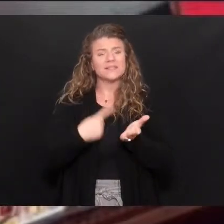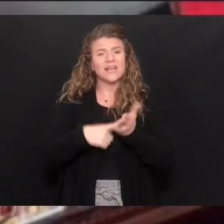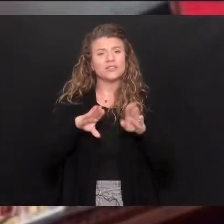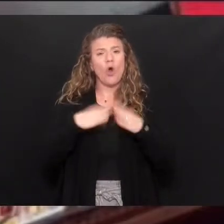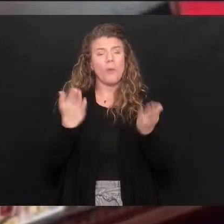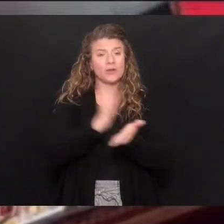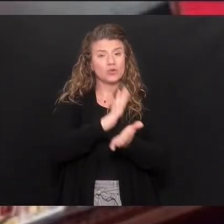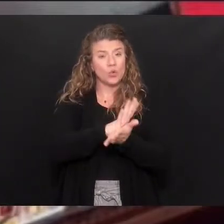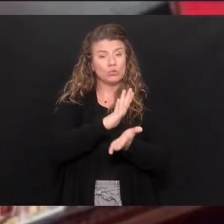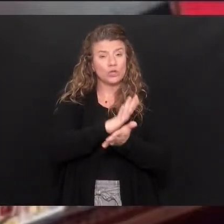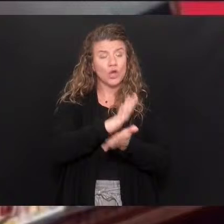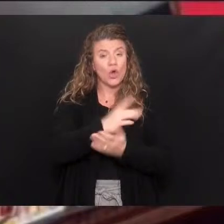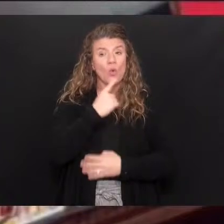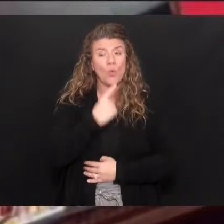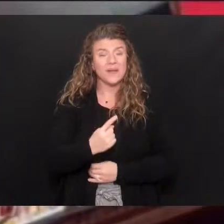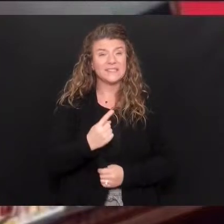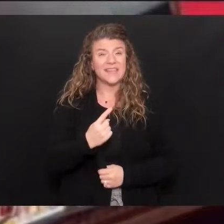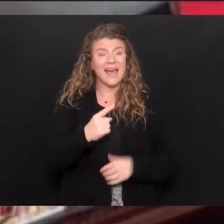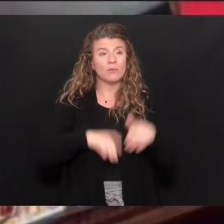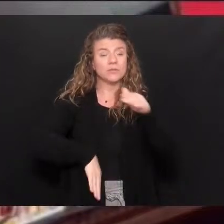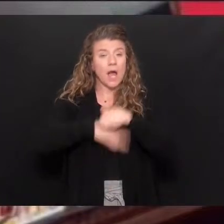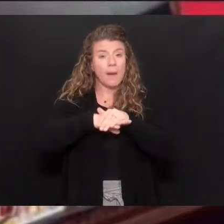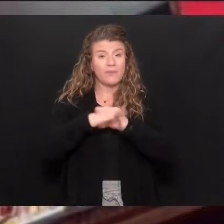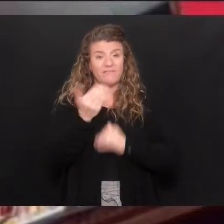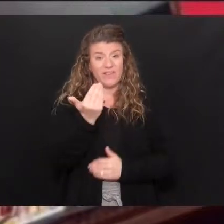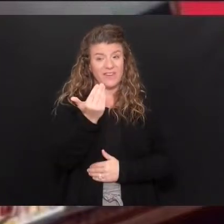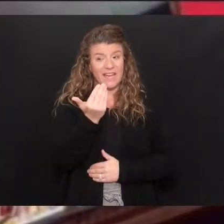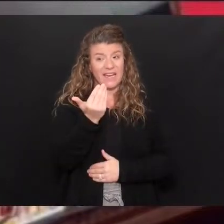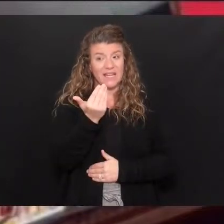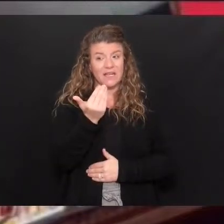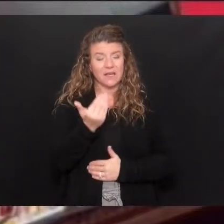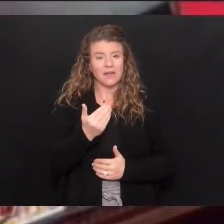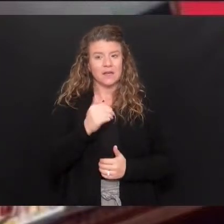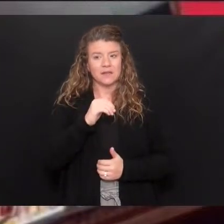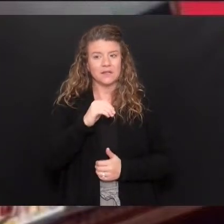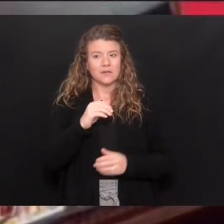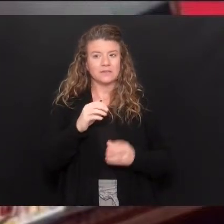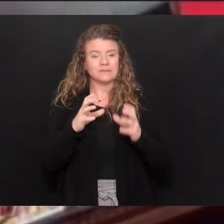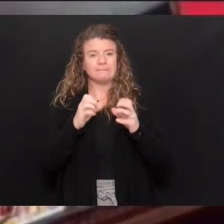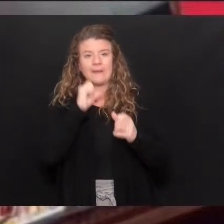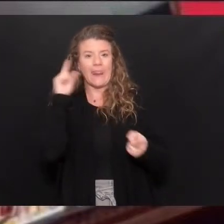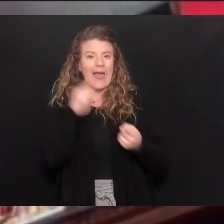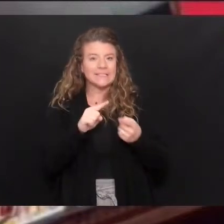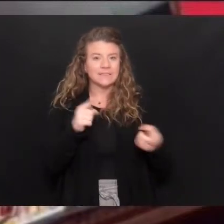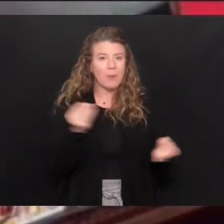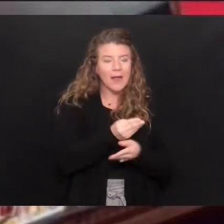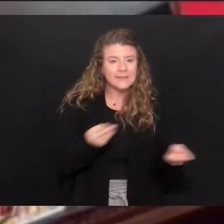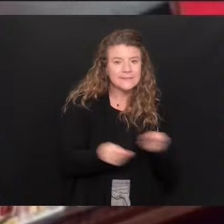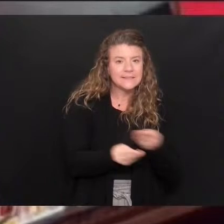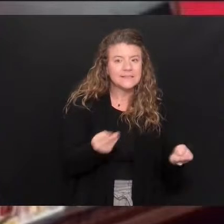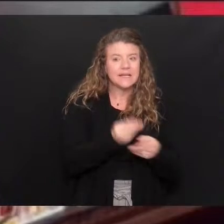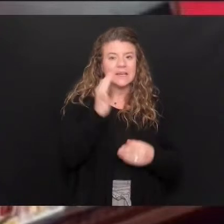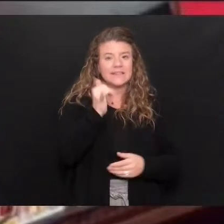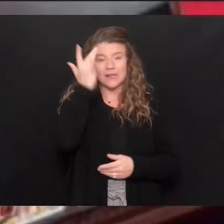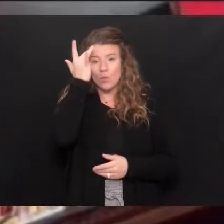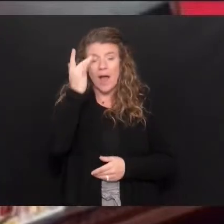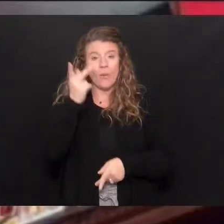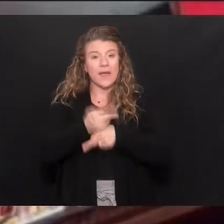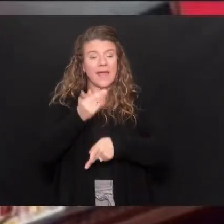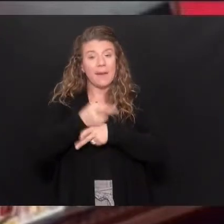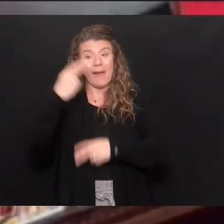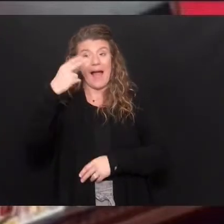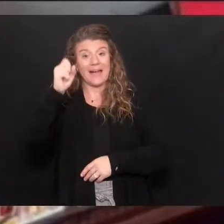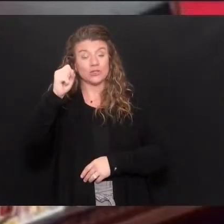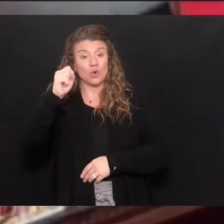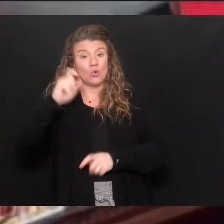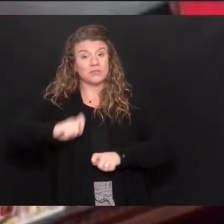that it was up to age 15 that were less likely to spread, and that's why we kept the high schools on the MAP system